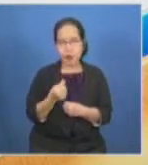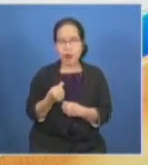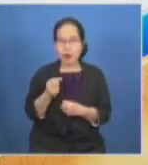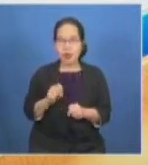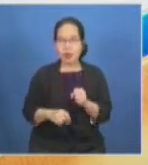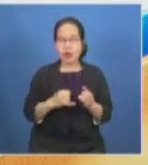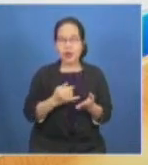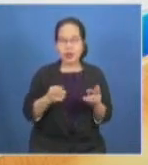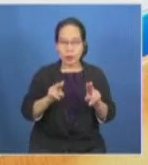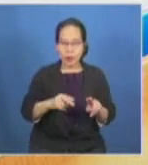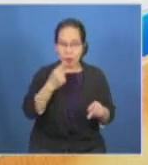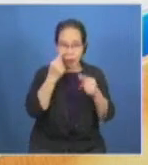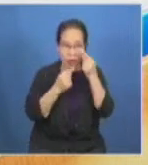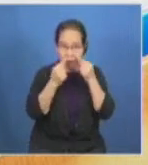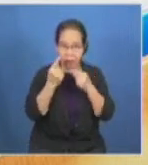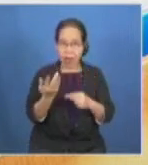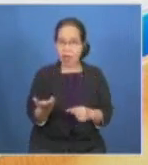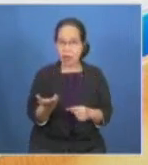umiiyak ka.